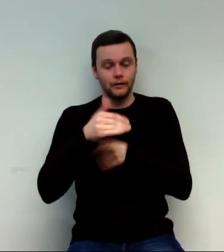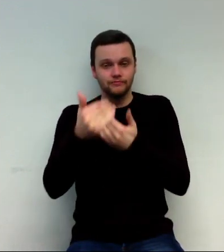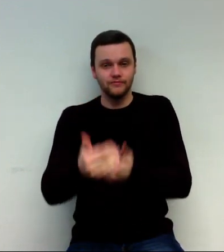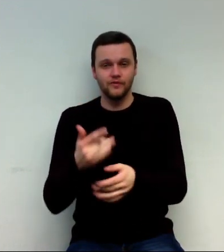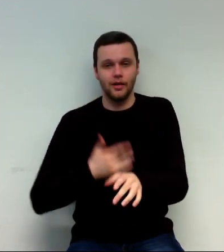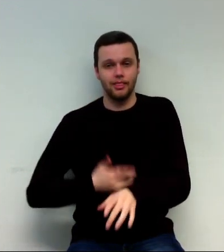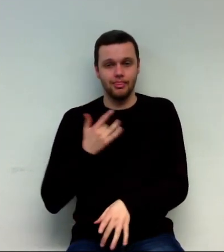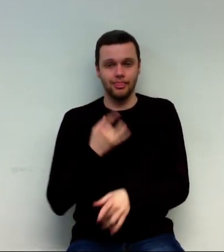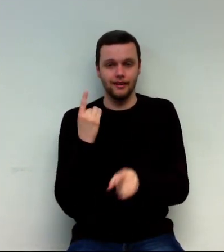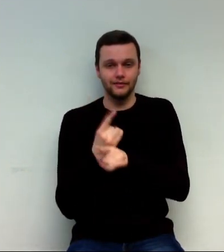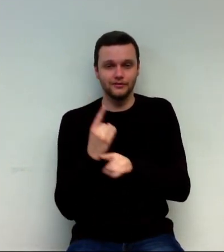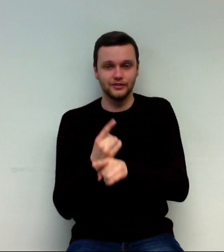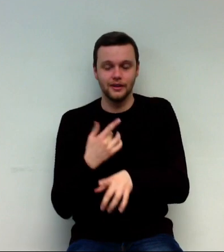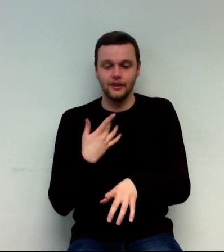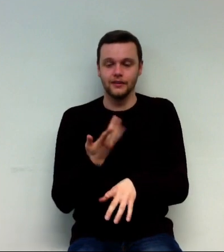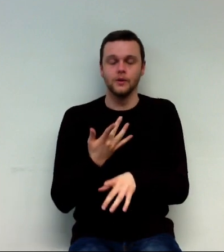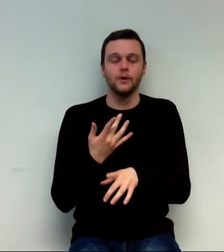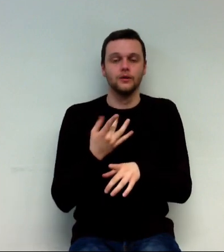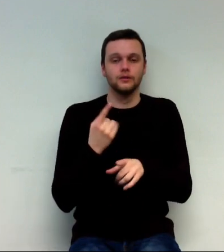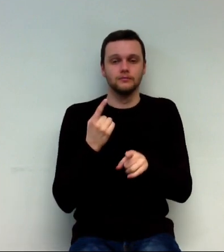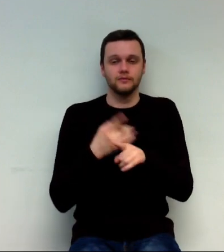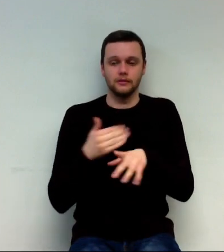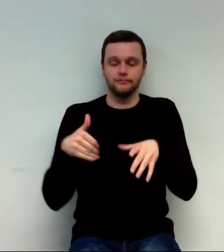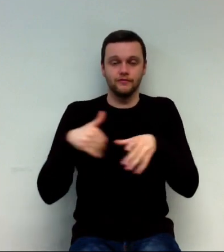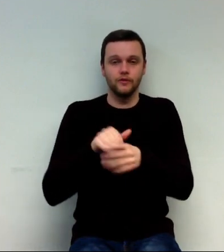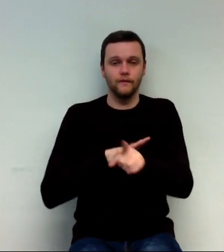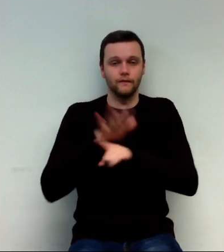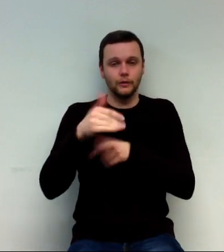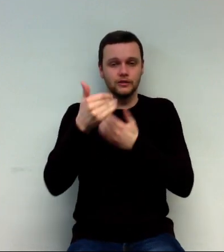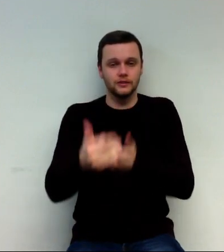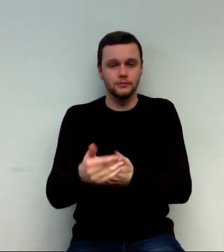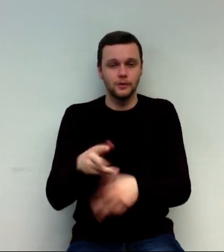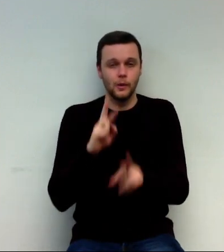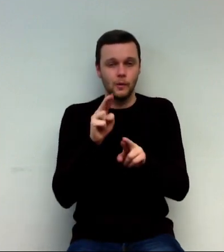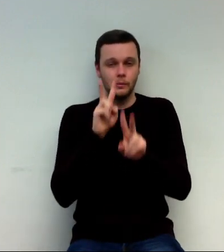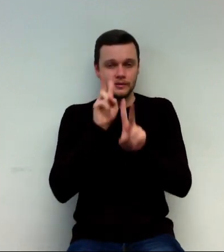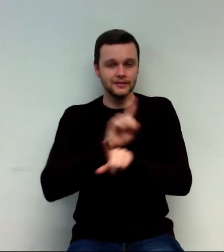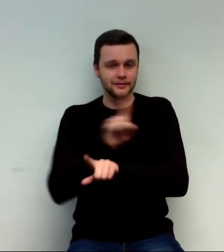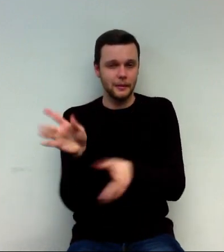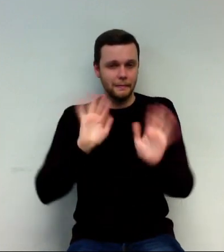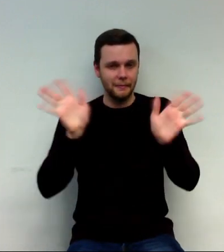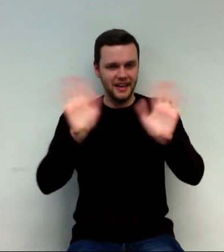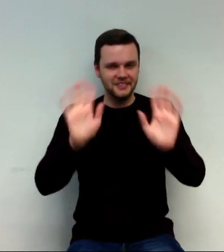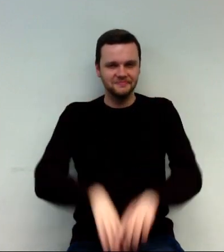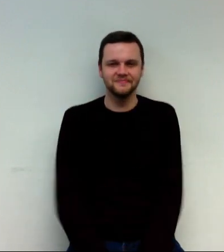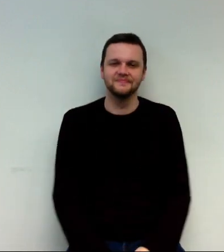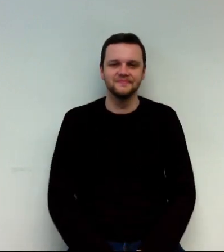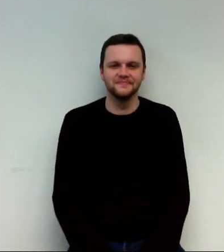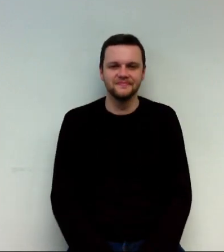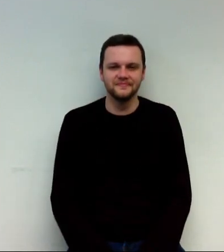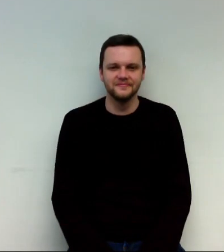popped in a link to how you can sign up to future sessions. But thanks for joining us, and we hope to speak to you soon. Bye. Bye.